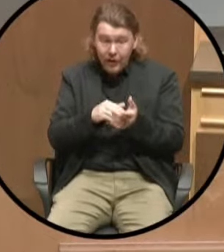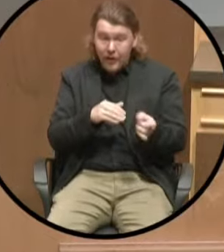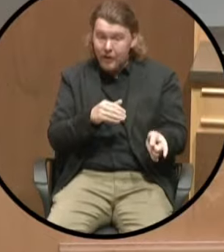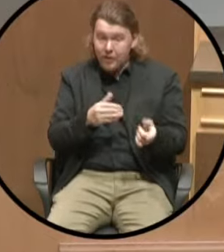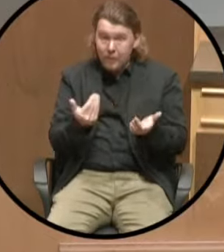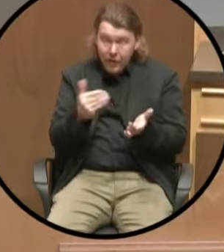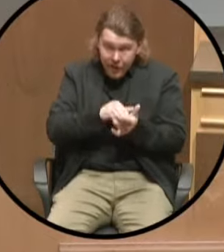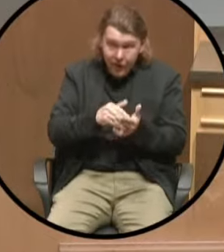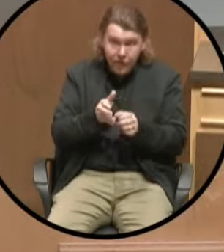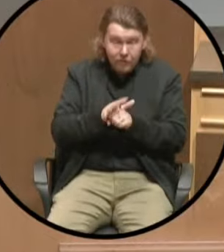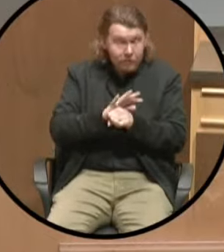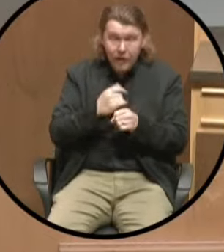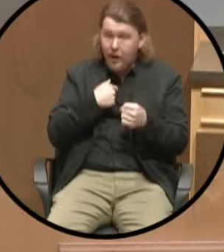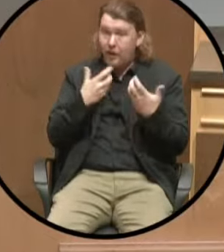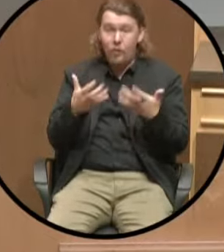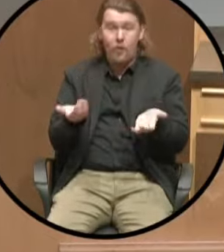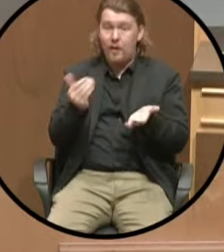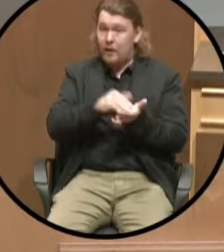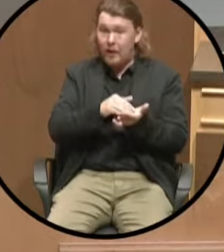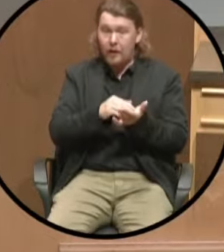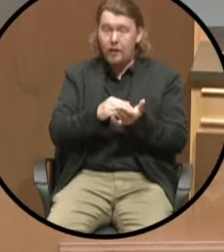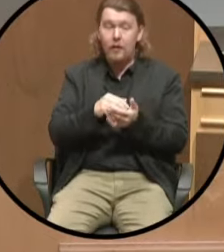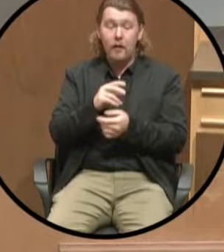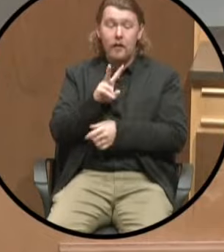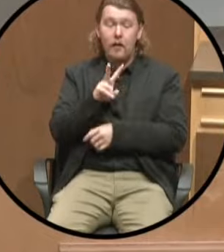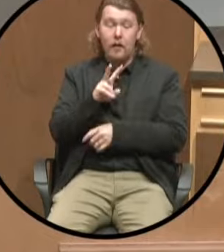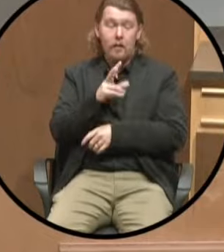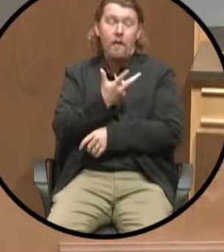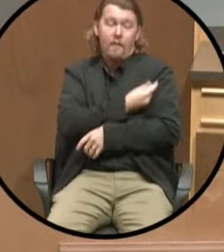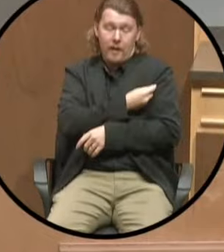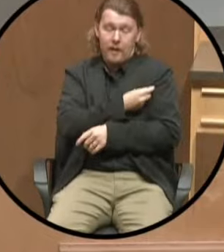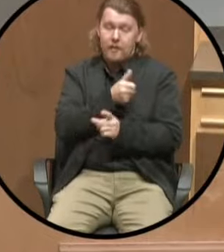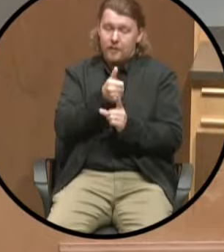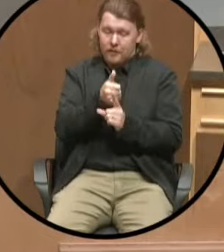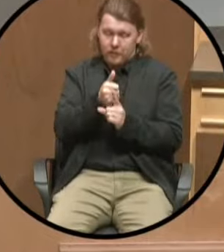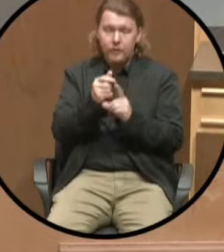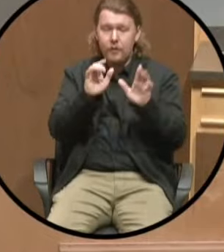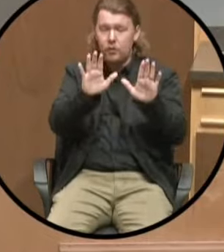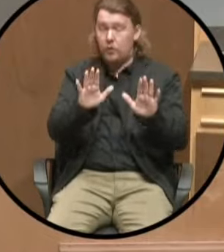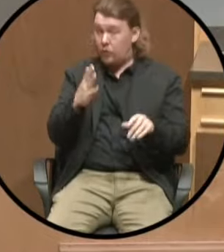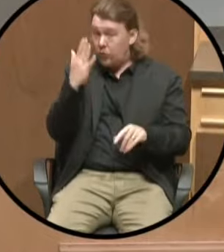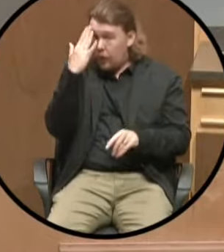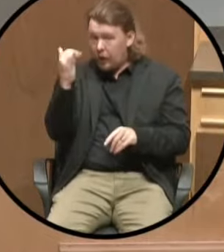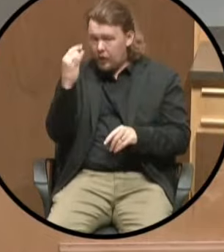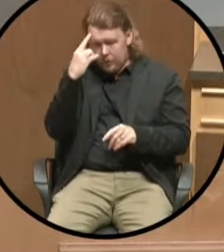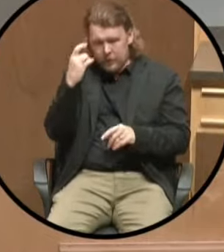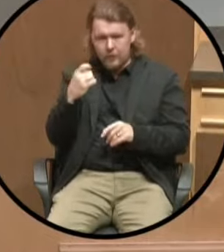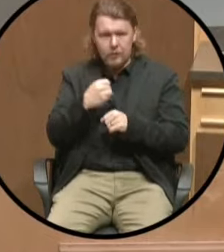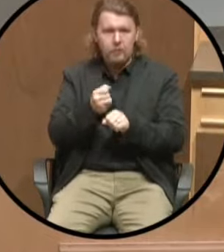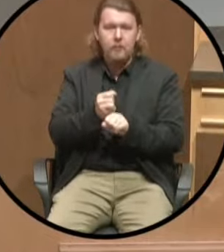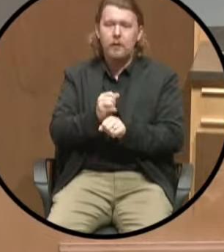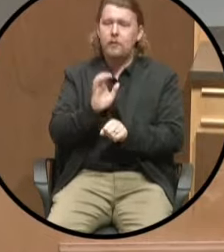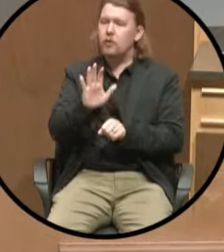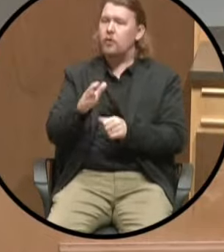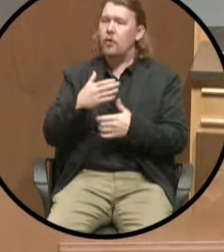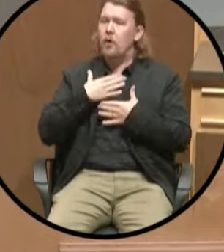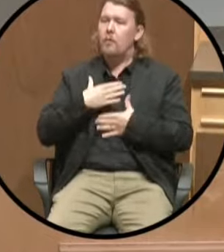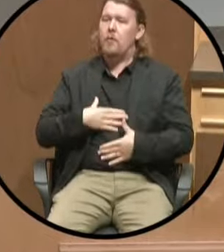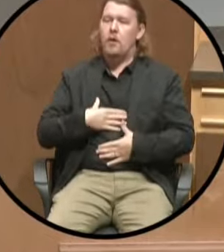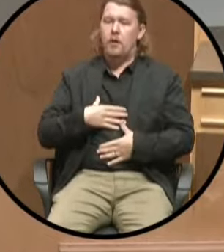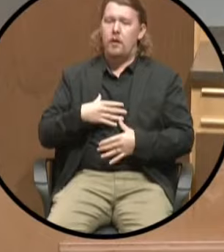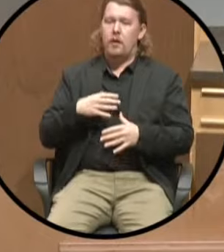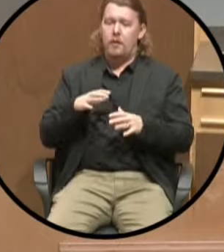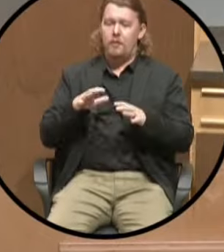again either. The vaccine itself is wonderful because what it does is it makes your body attack